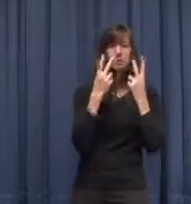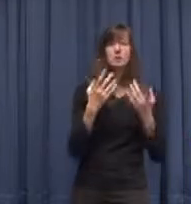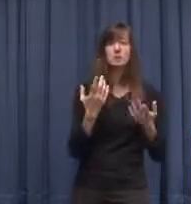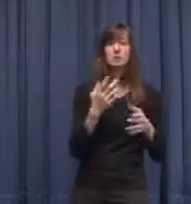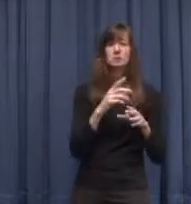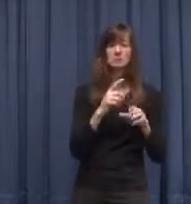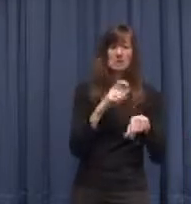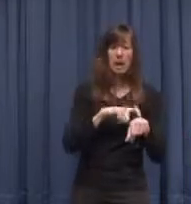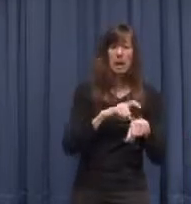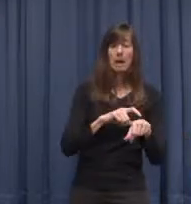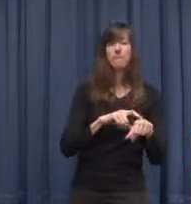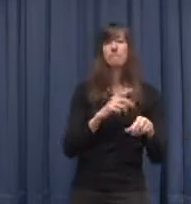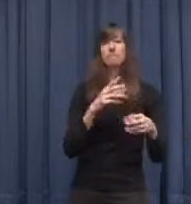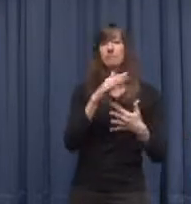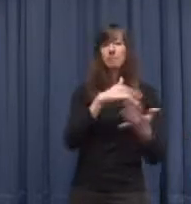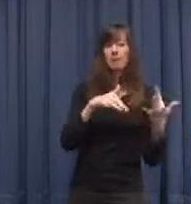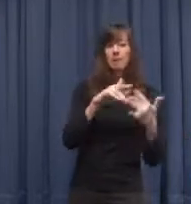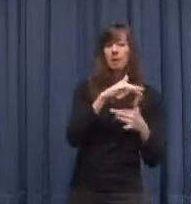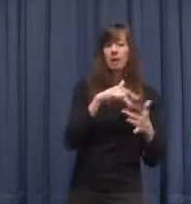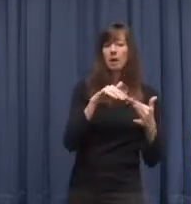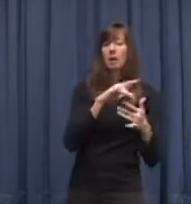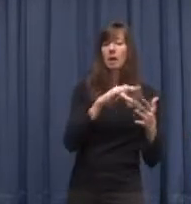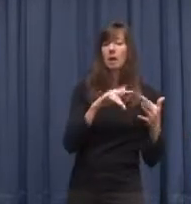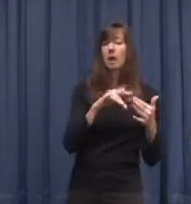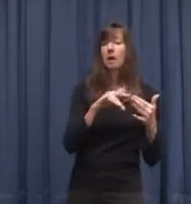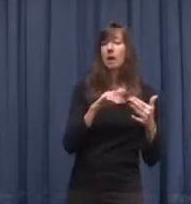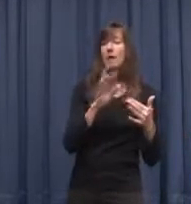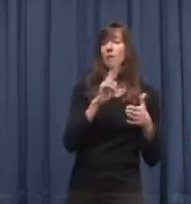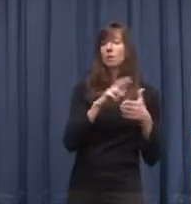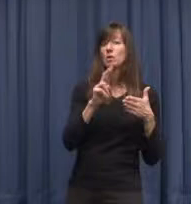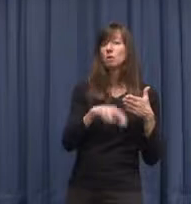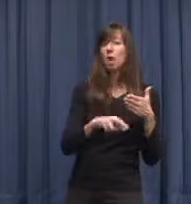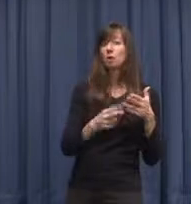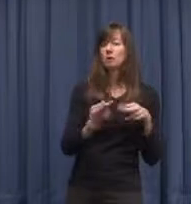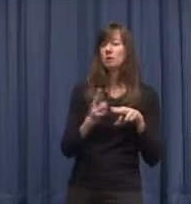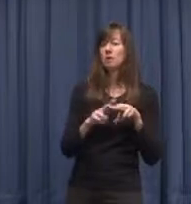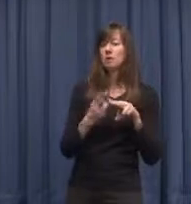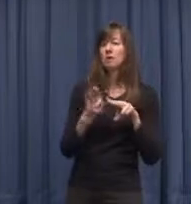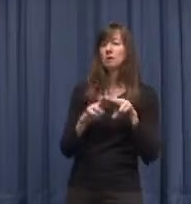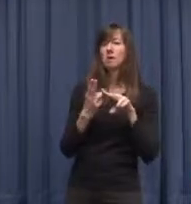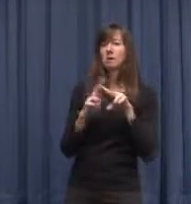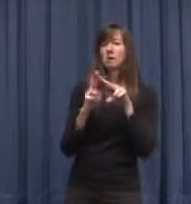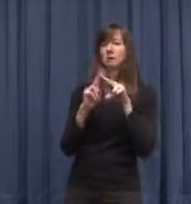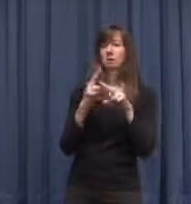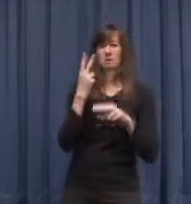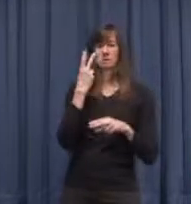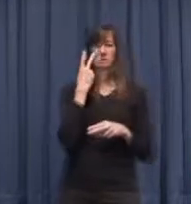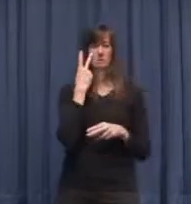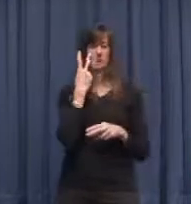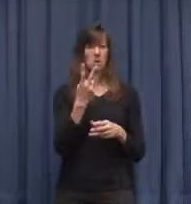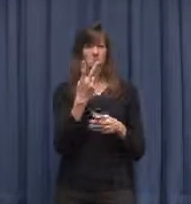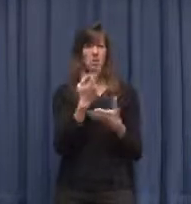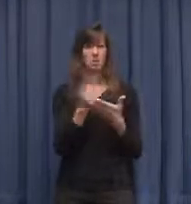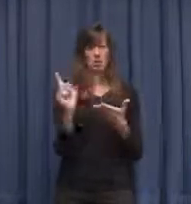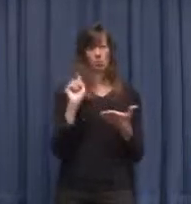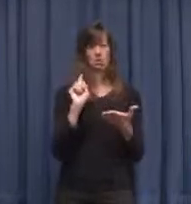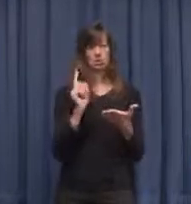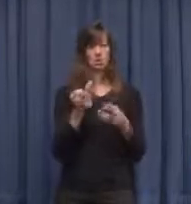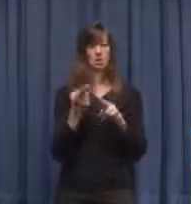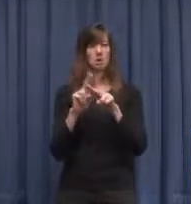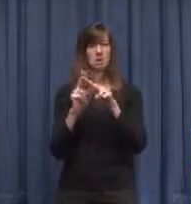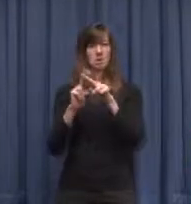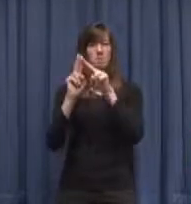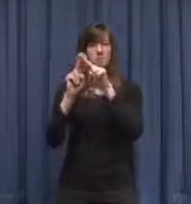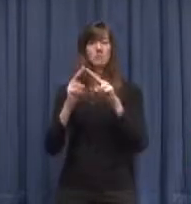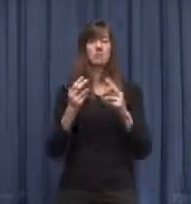Those results started to show 2 or 3 weeks later, which we started to see last week. And then the second and third order effects of that has now created a